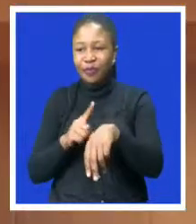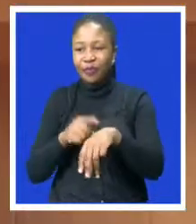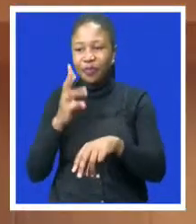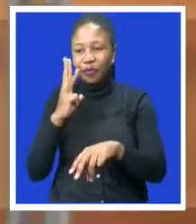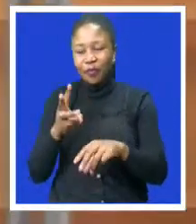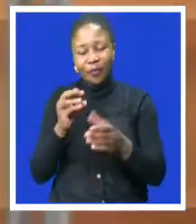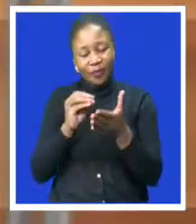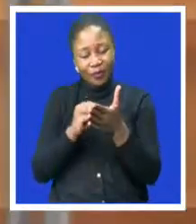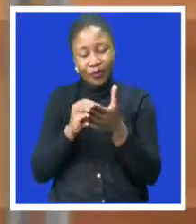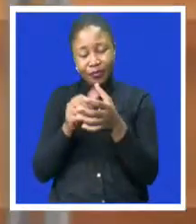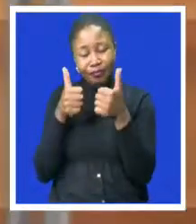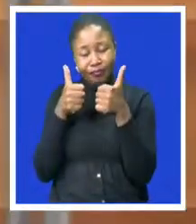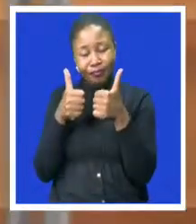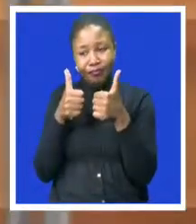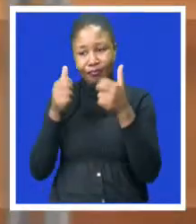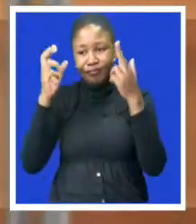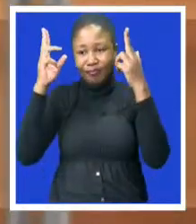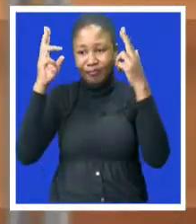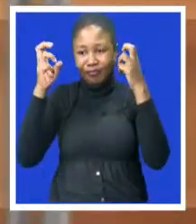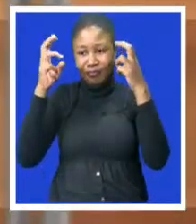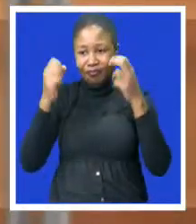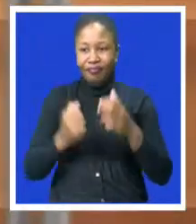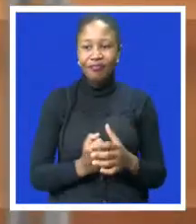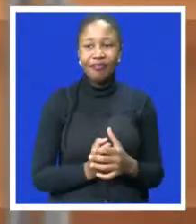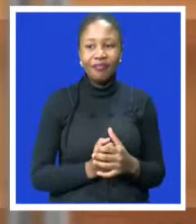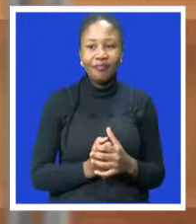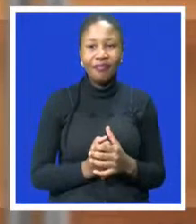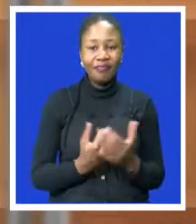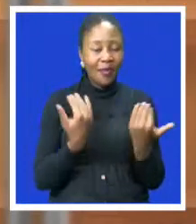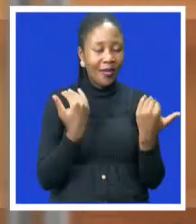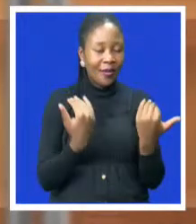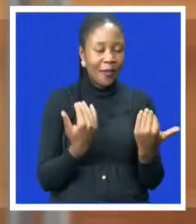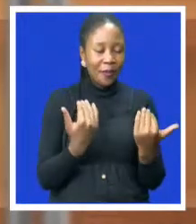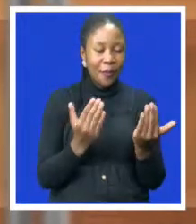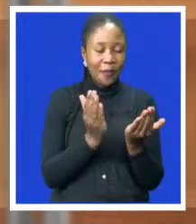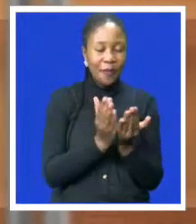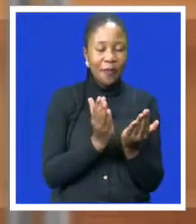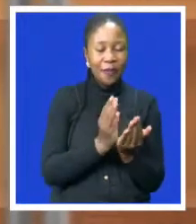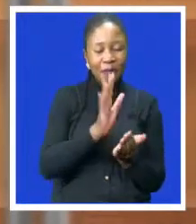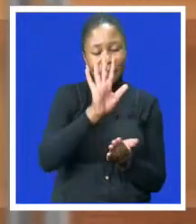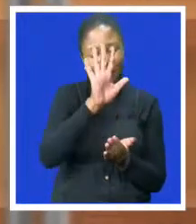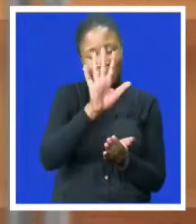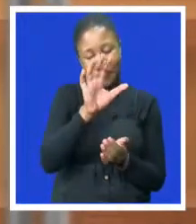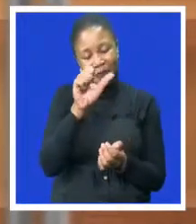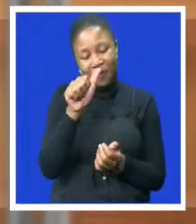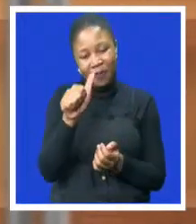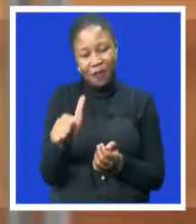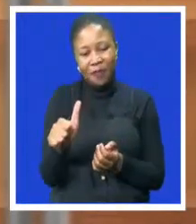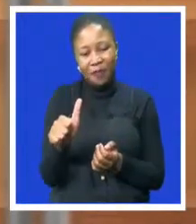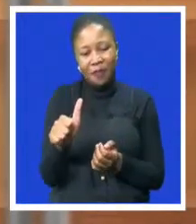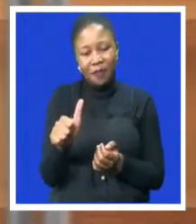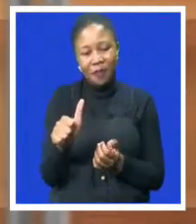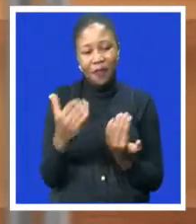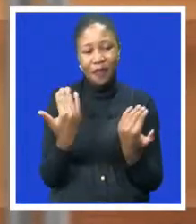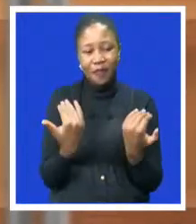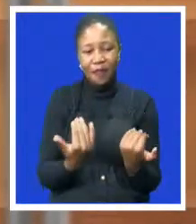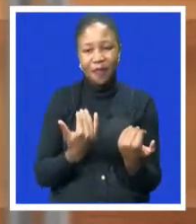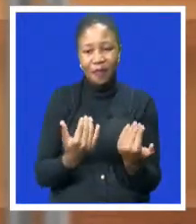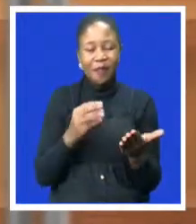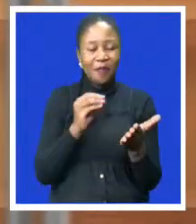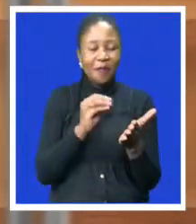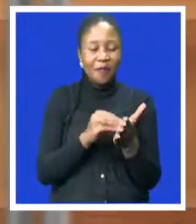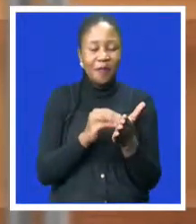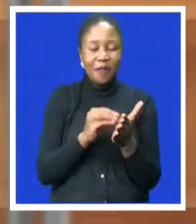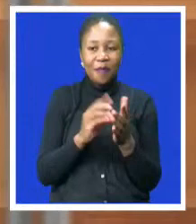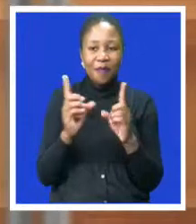Loretta. So grade 5s and 6s, get closer to your screens because your social studies teacher, Gugu Nhlego, will be